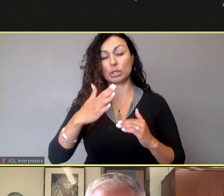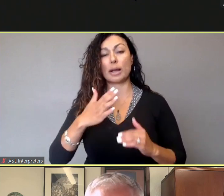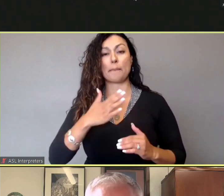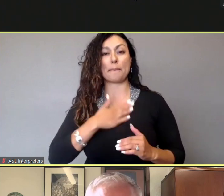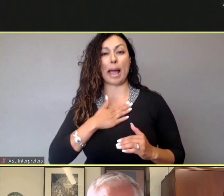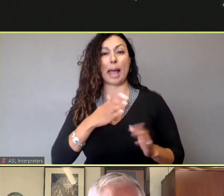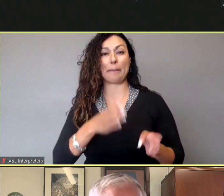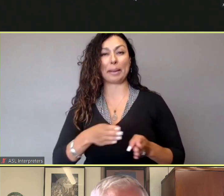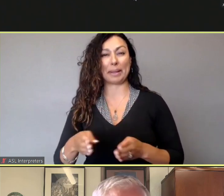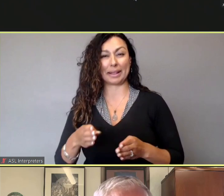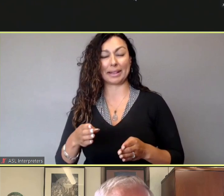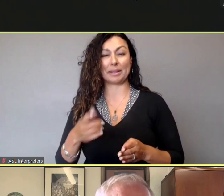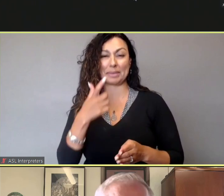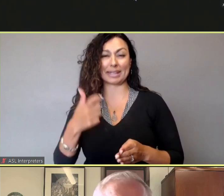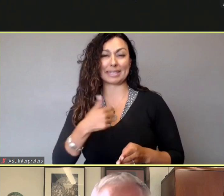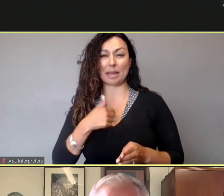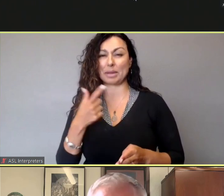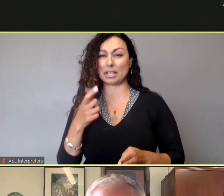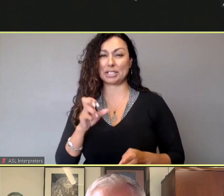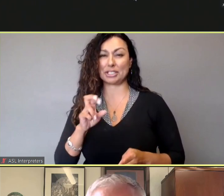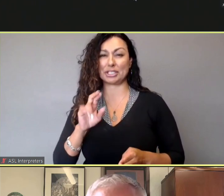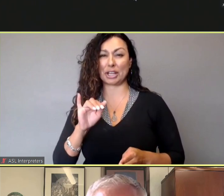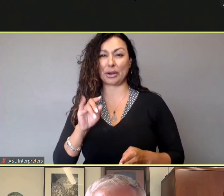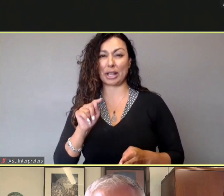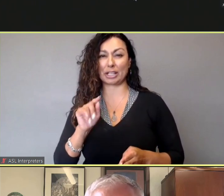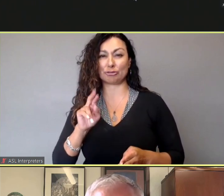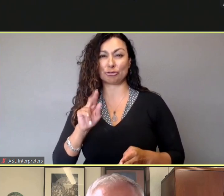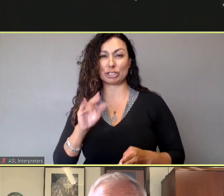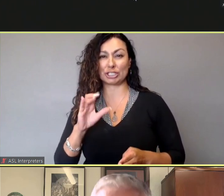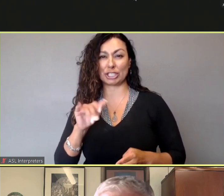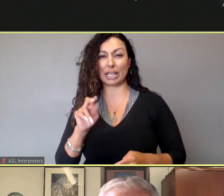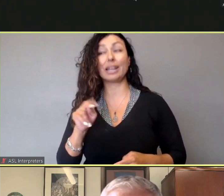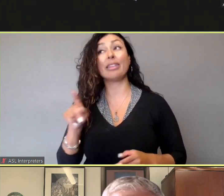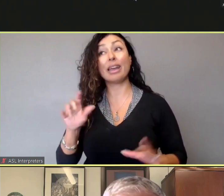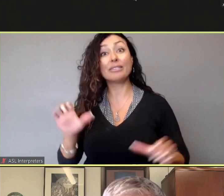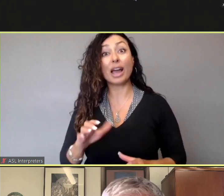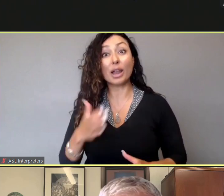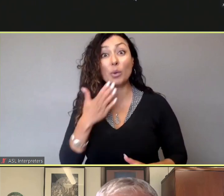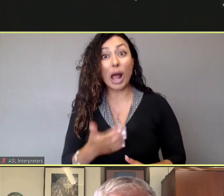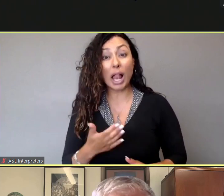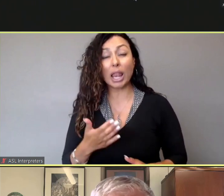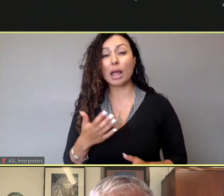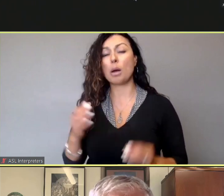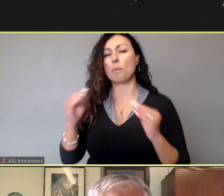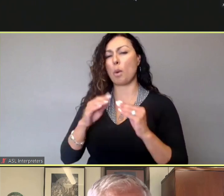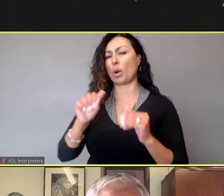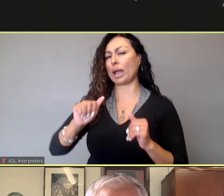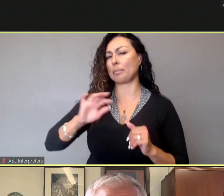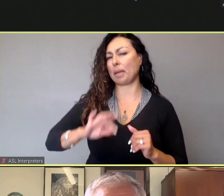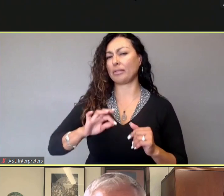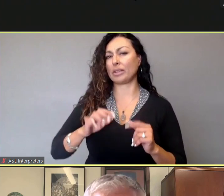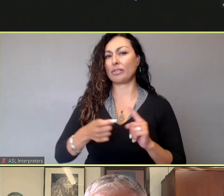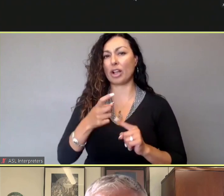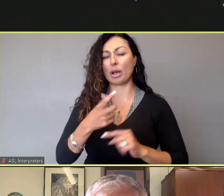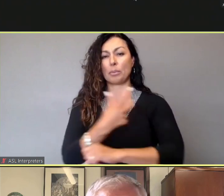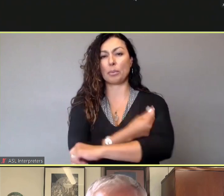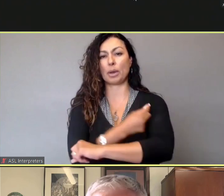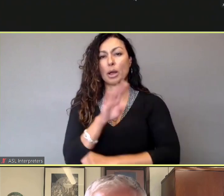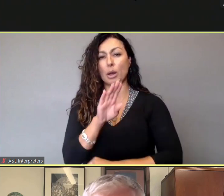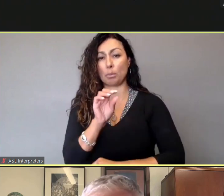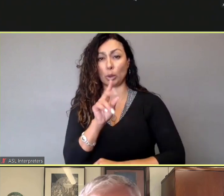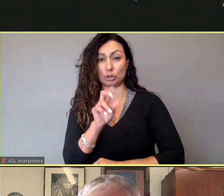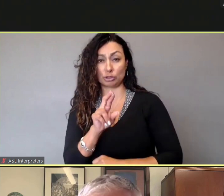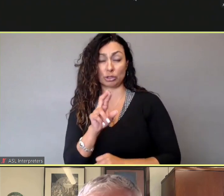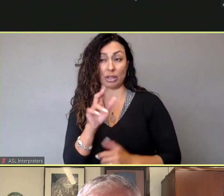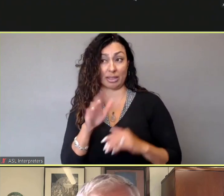I'm a geriatrician, they've done really well on vaccines. I think more of them can benefit from the booster than have gotten it. There still is